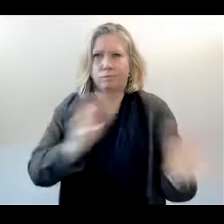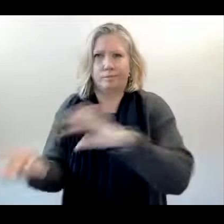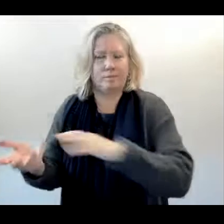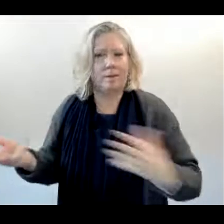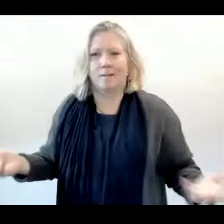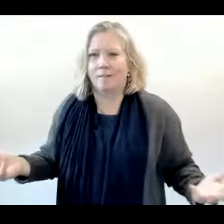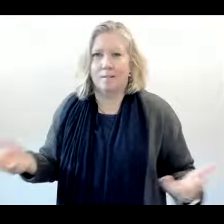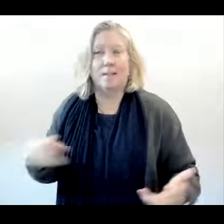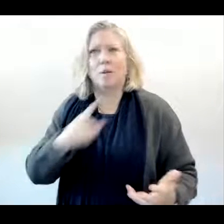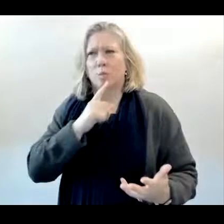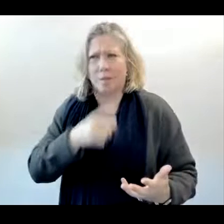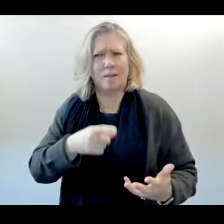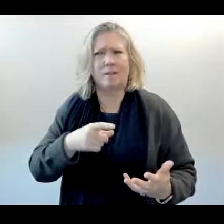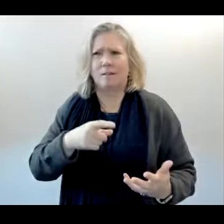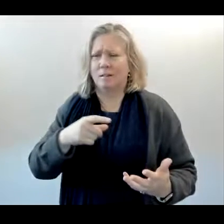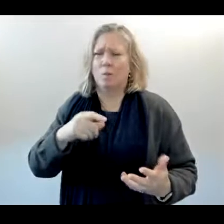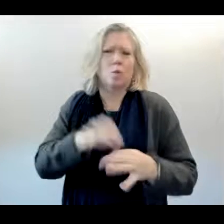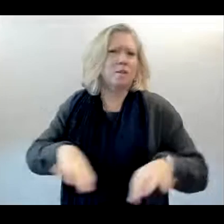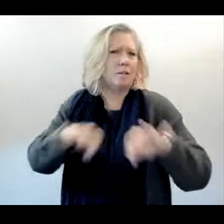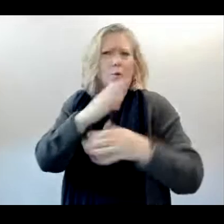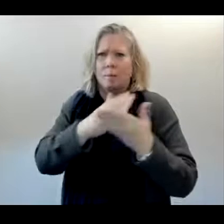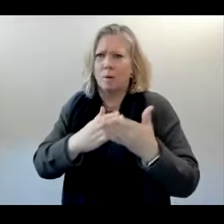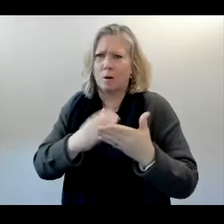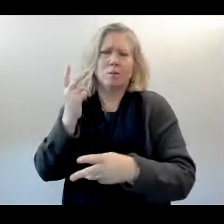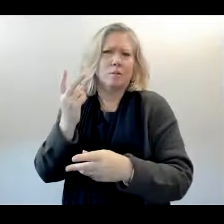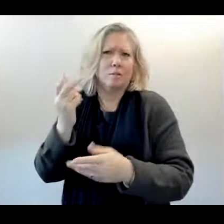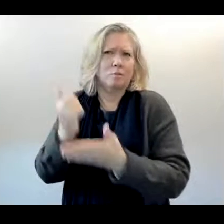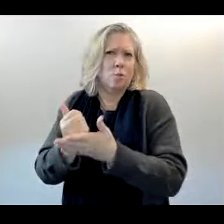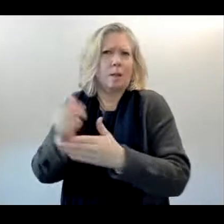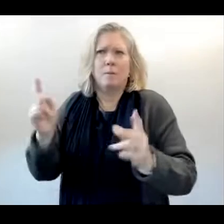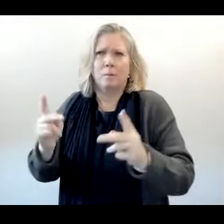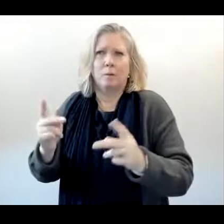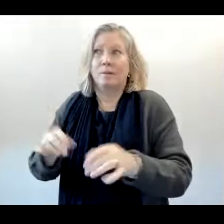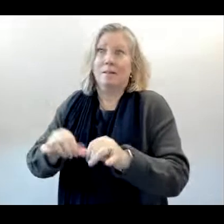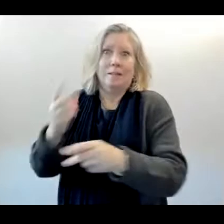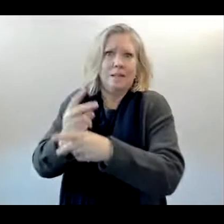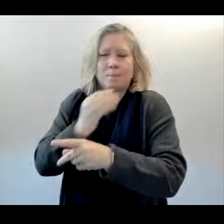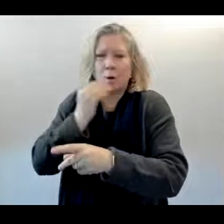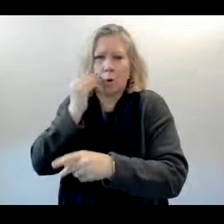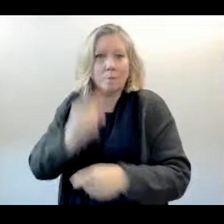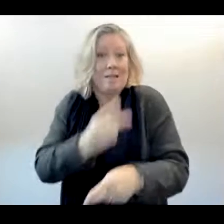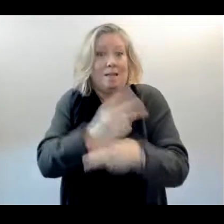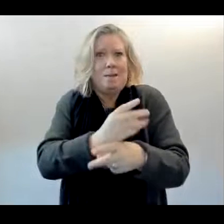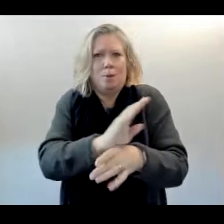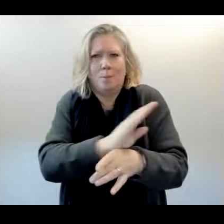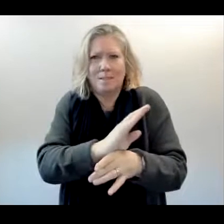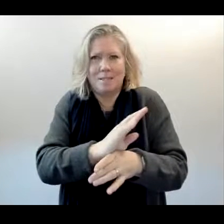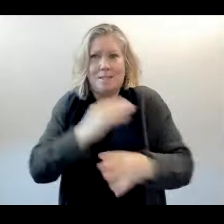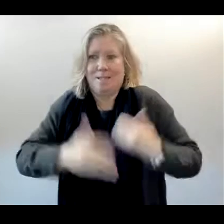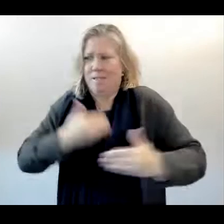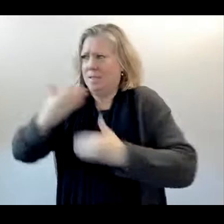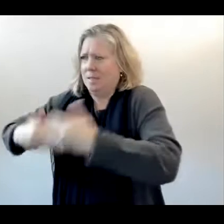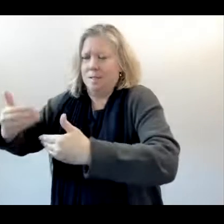us pivot as an organization to keep people in their homes, keep people from being able to lose their businesses, and all the other sort